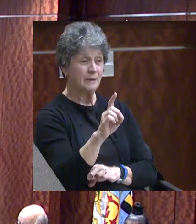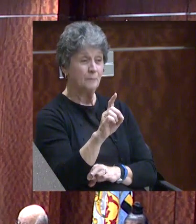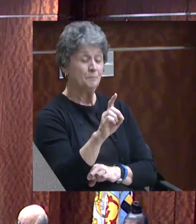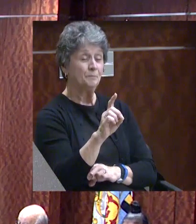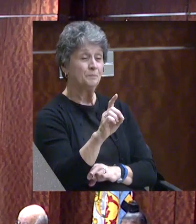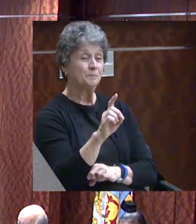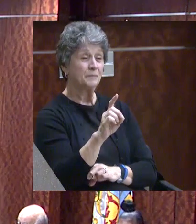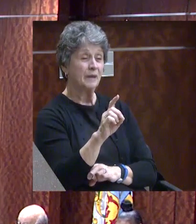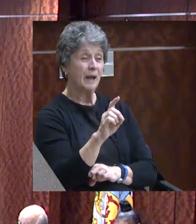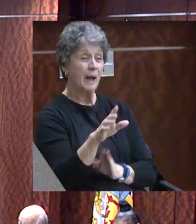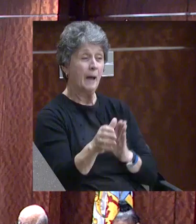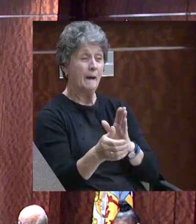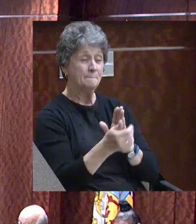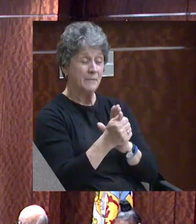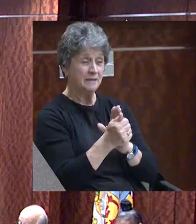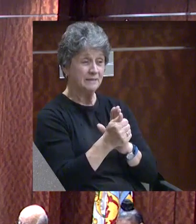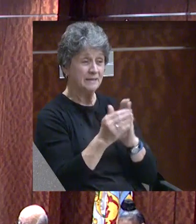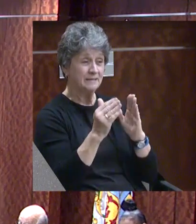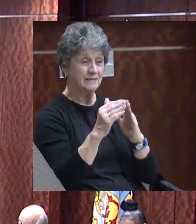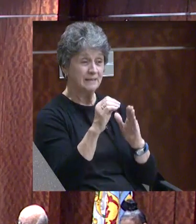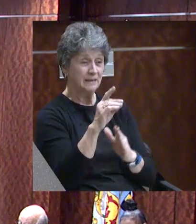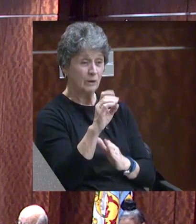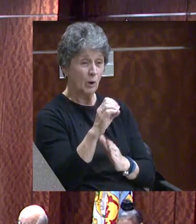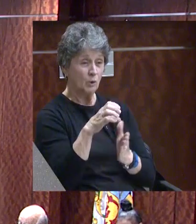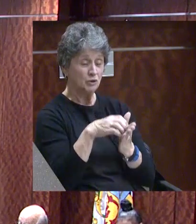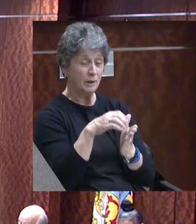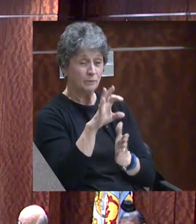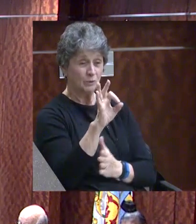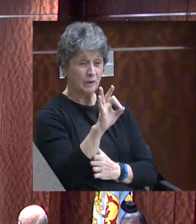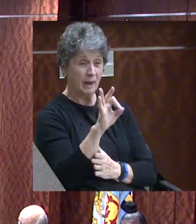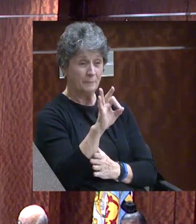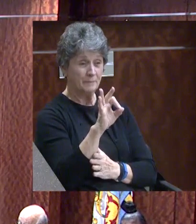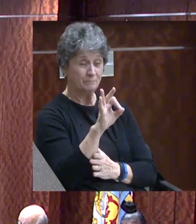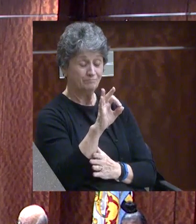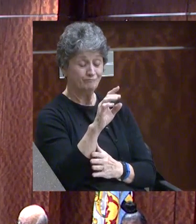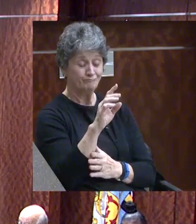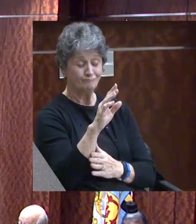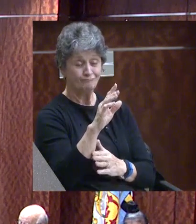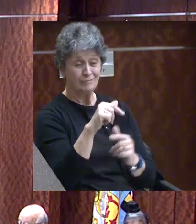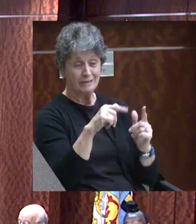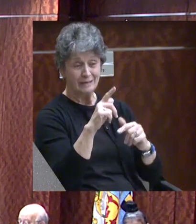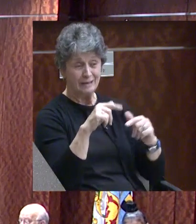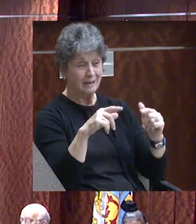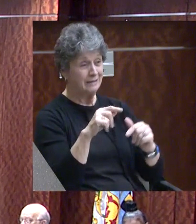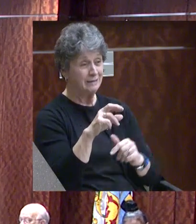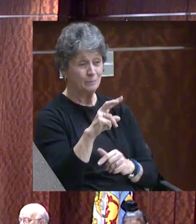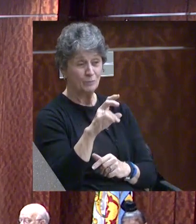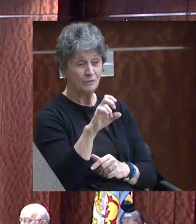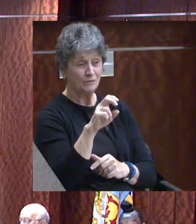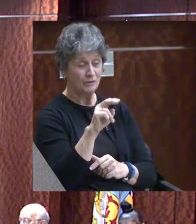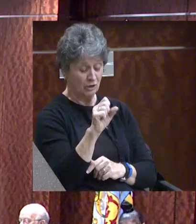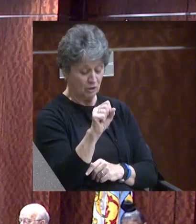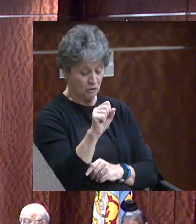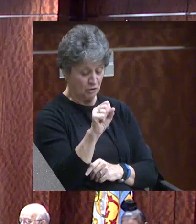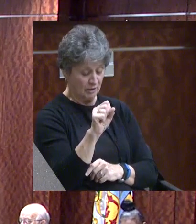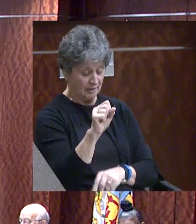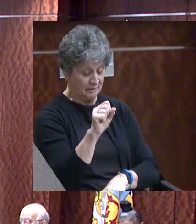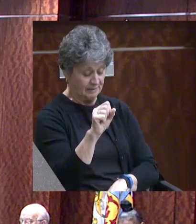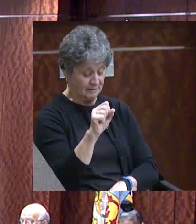Laurel, Maryland, amending the City Code, Chapter 9, Miscellaneous Provisions and Offences of